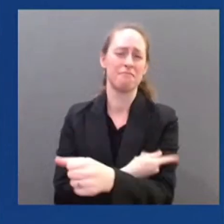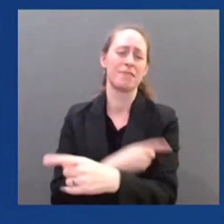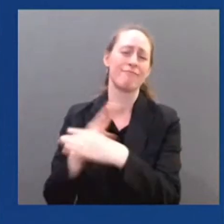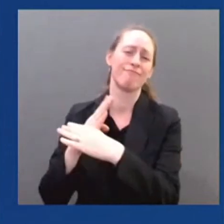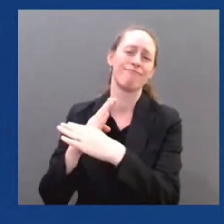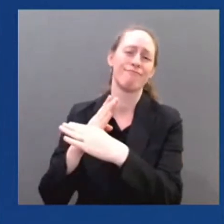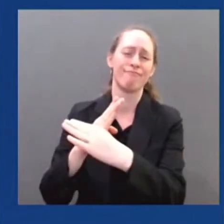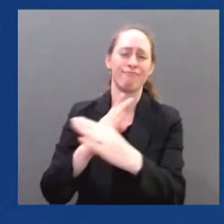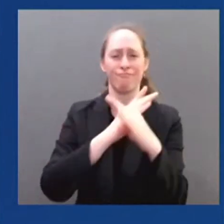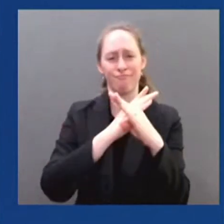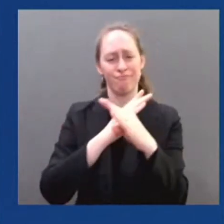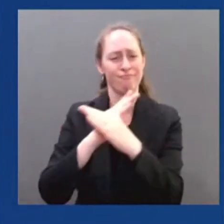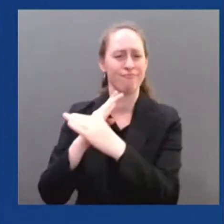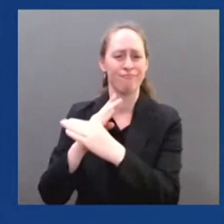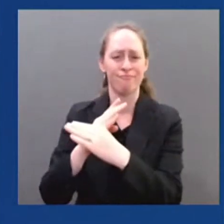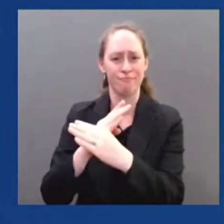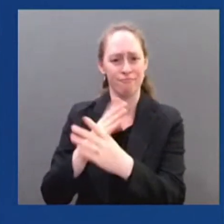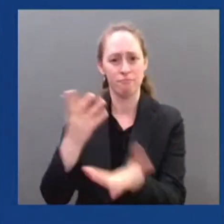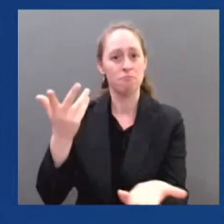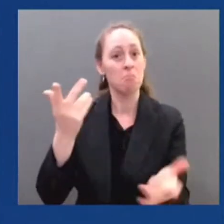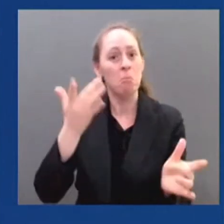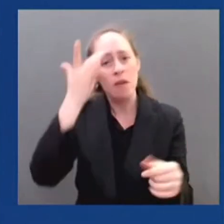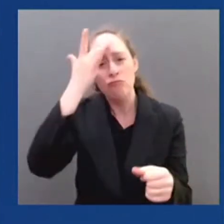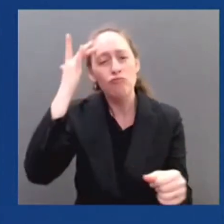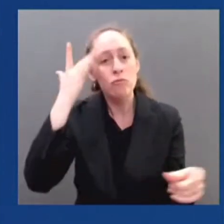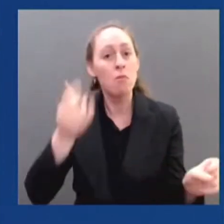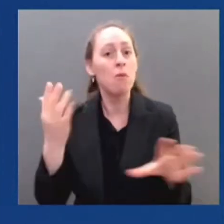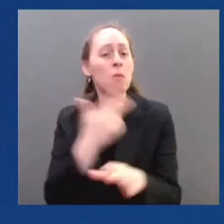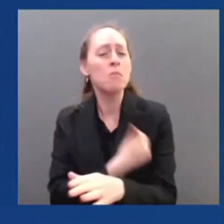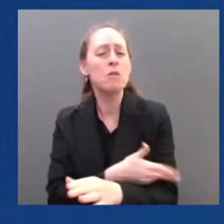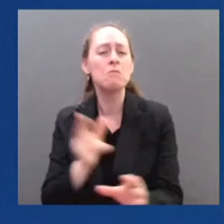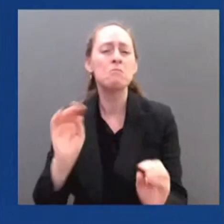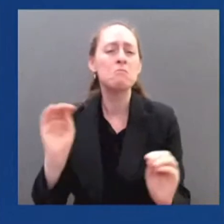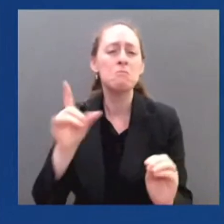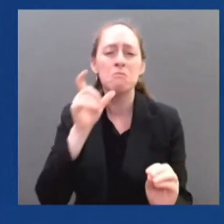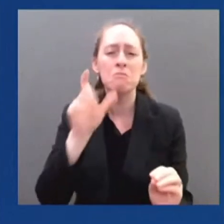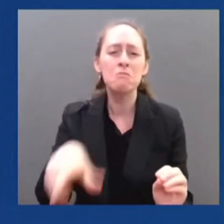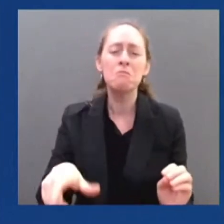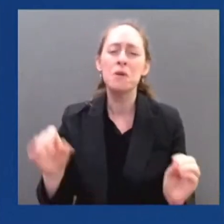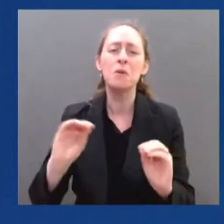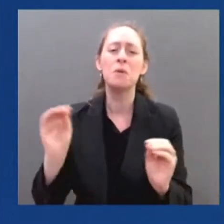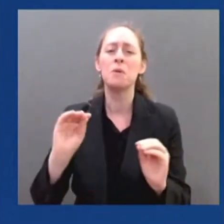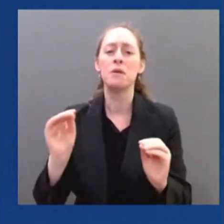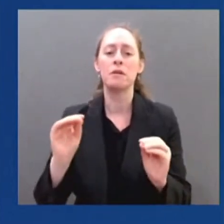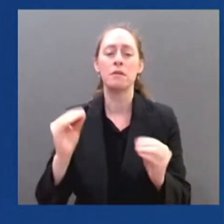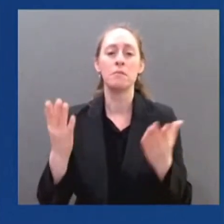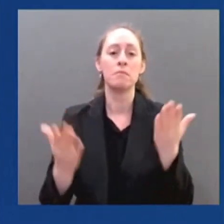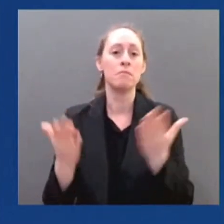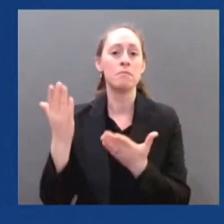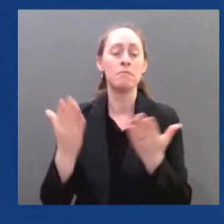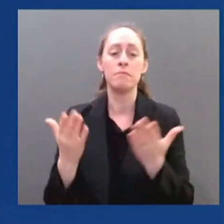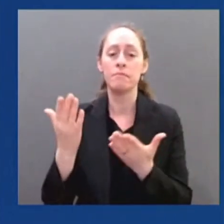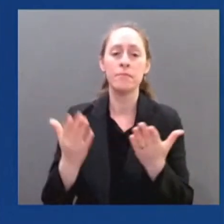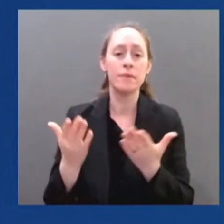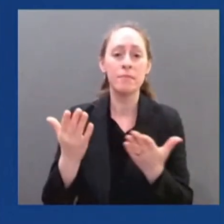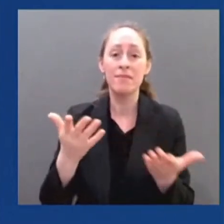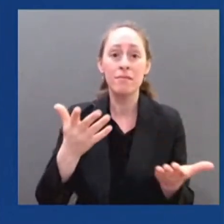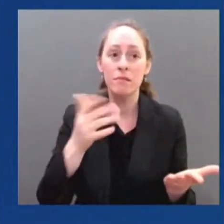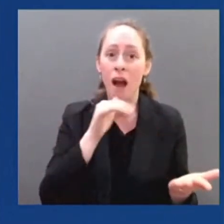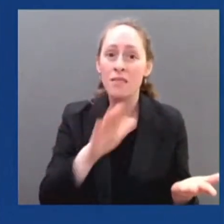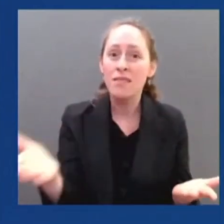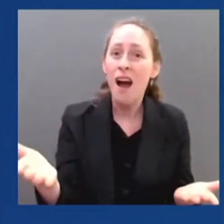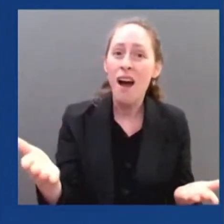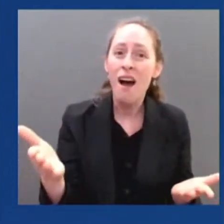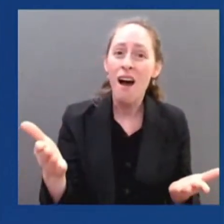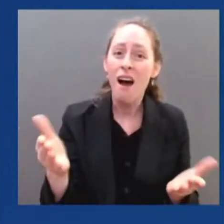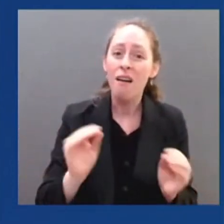a hospital visit, or even saving a child's life. And that's unequivocally great news